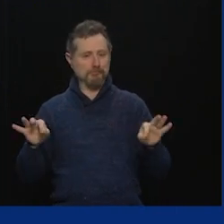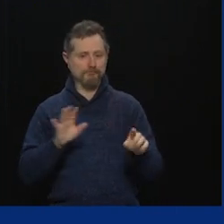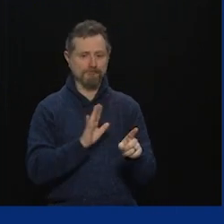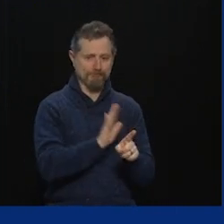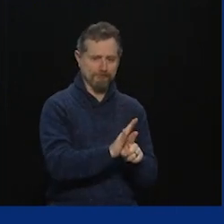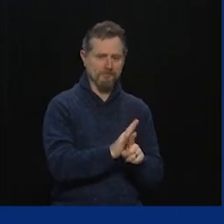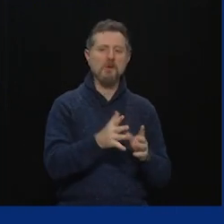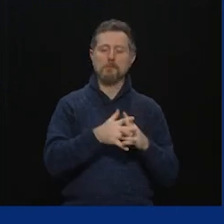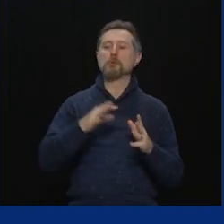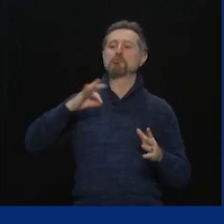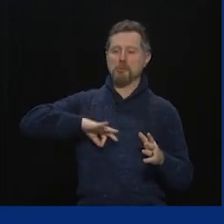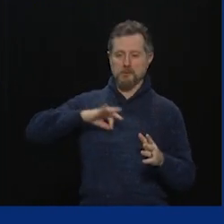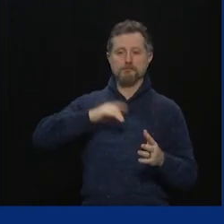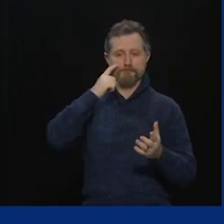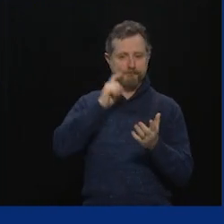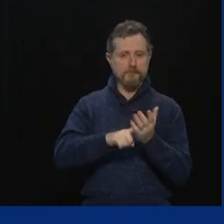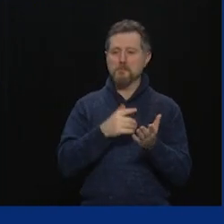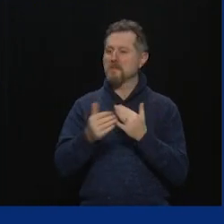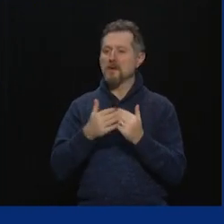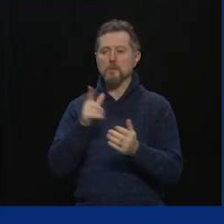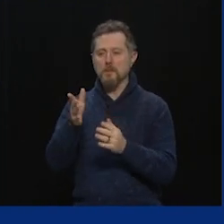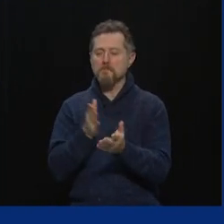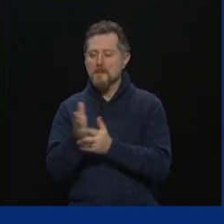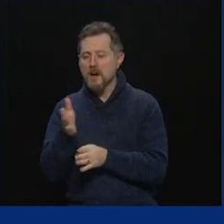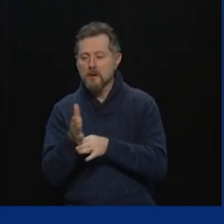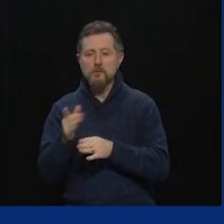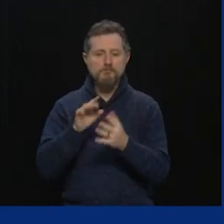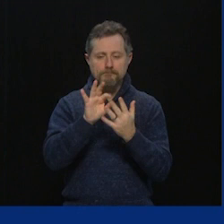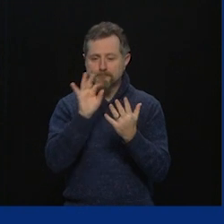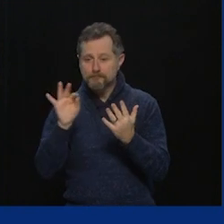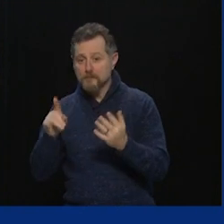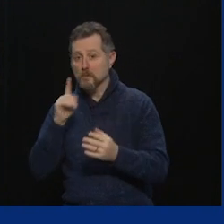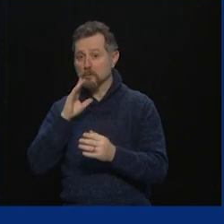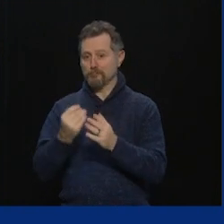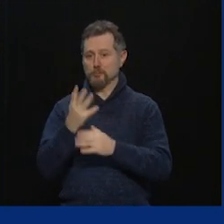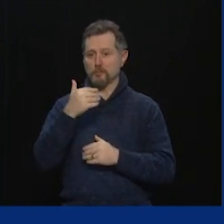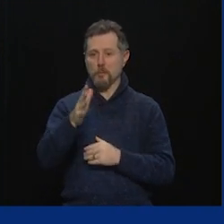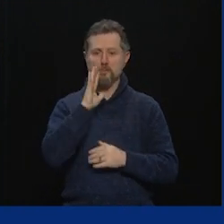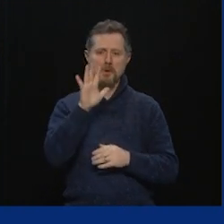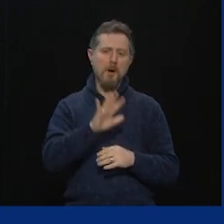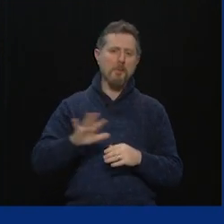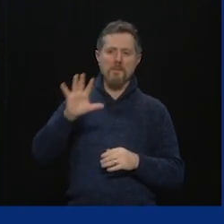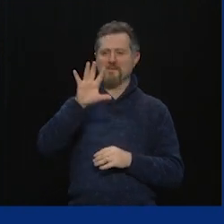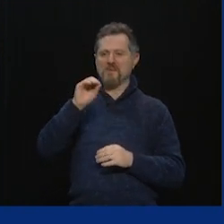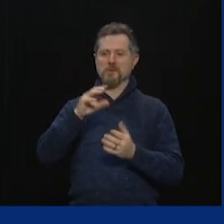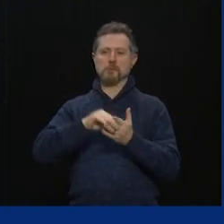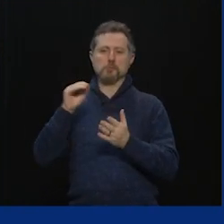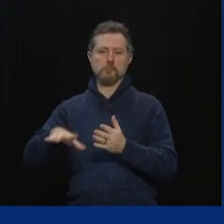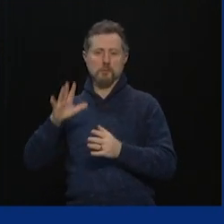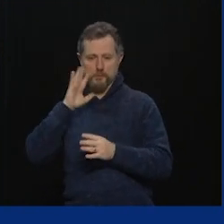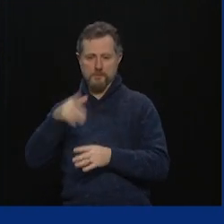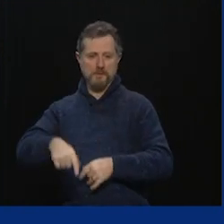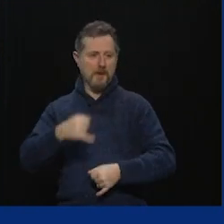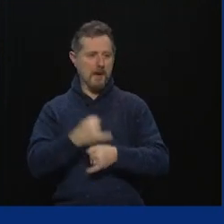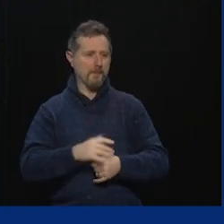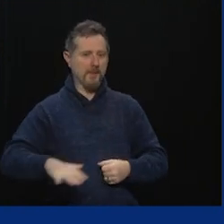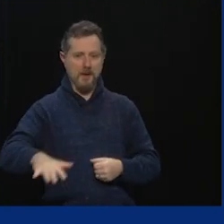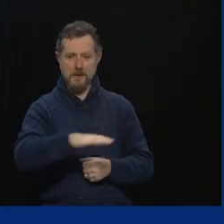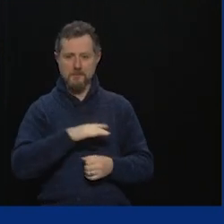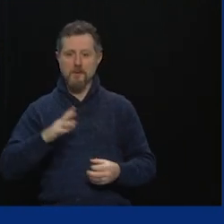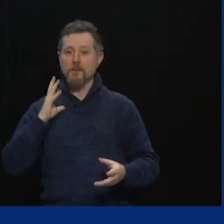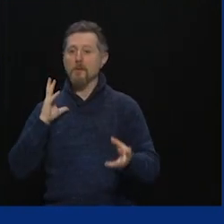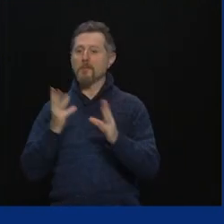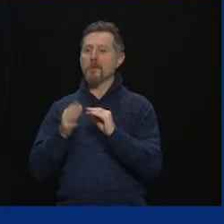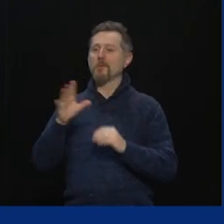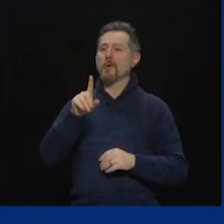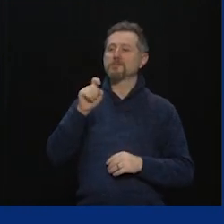in. And this spring we'll have over 50 students here on our campus, and all of the 177